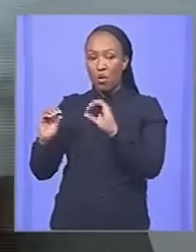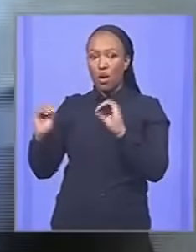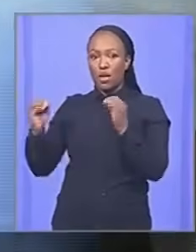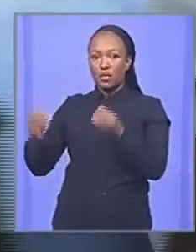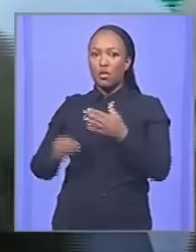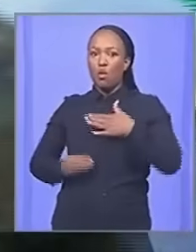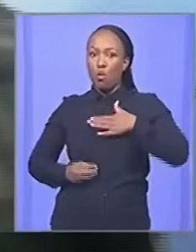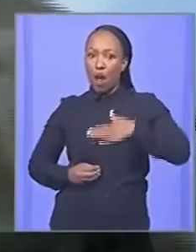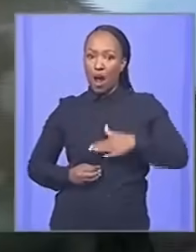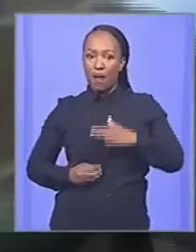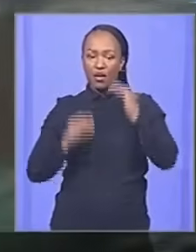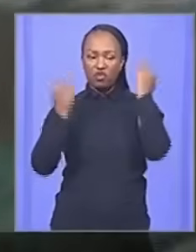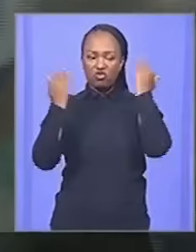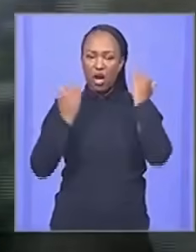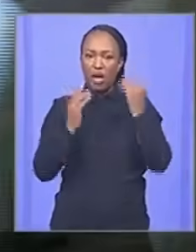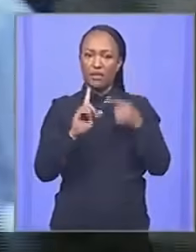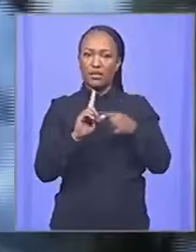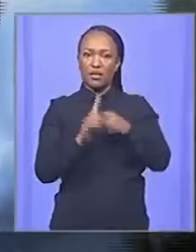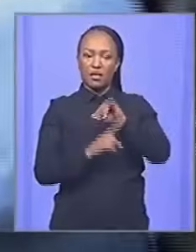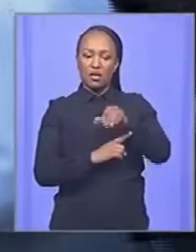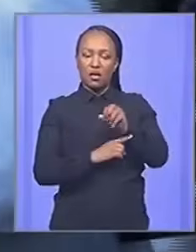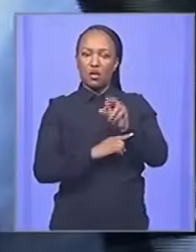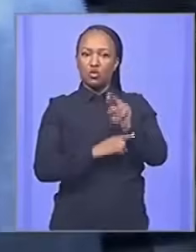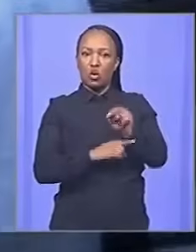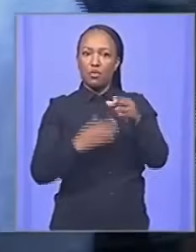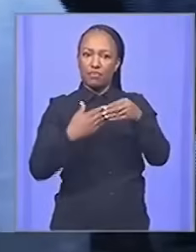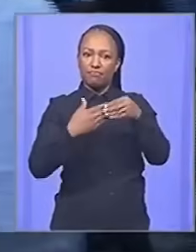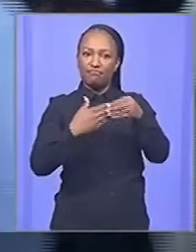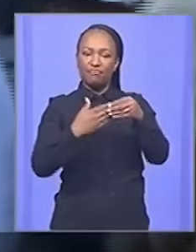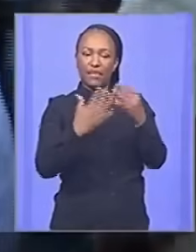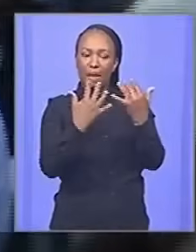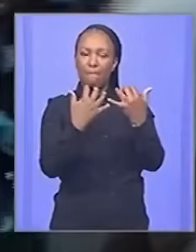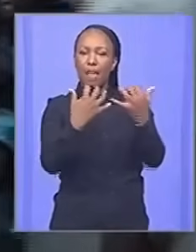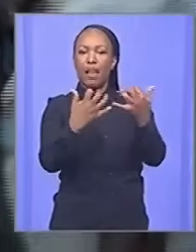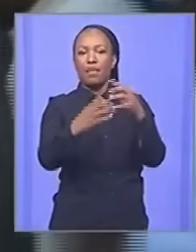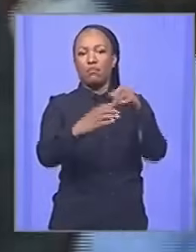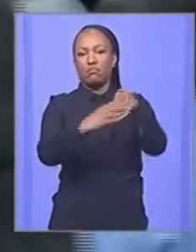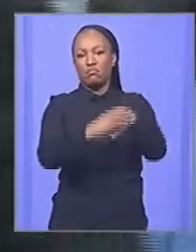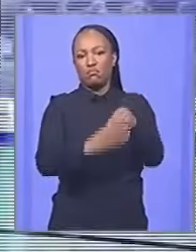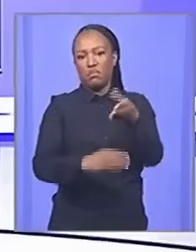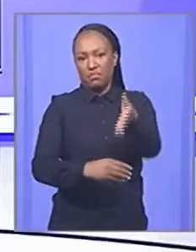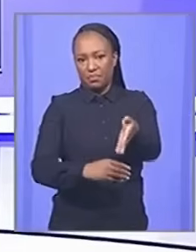nako John Hlophe bjalo ka moetapele wa mokgatlo parlamenteng.